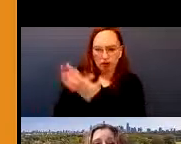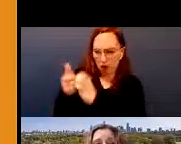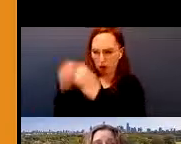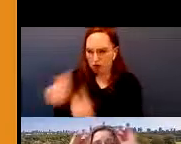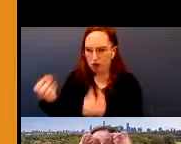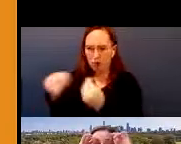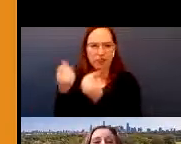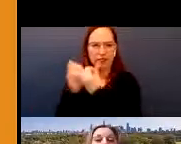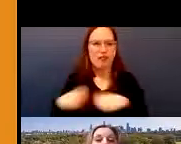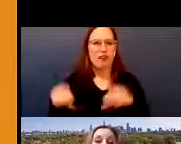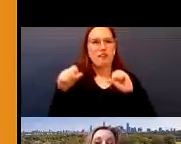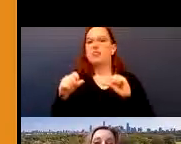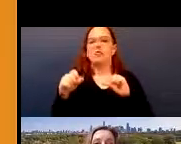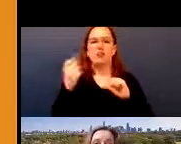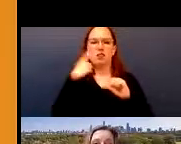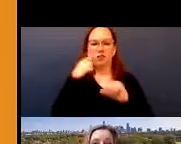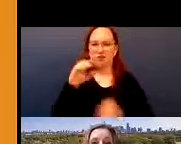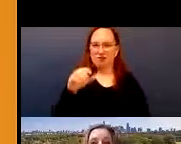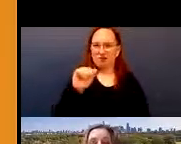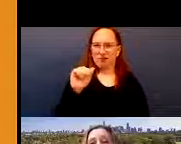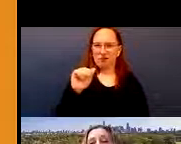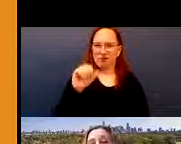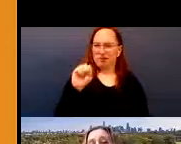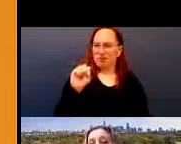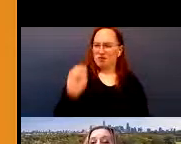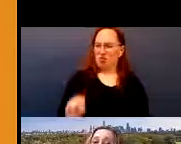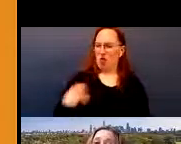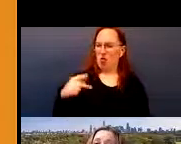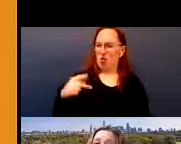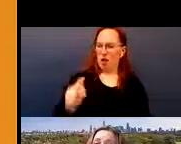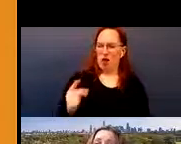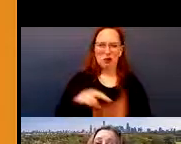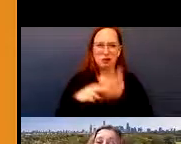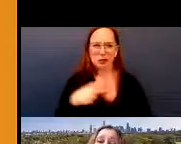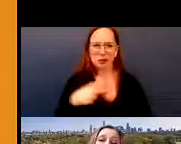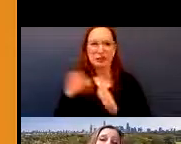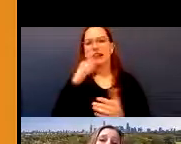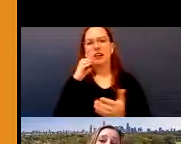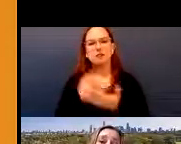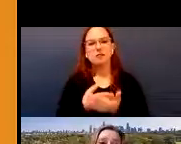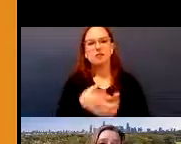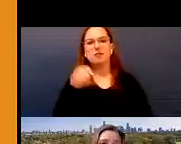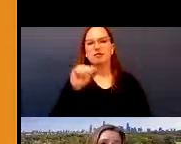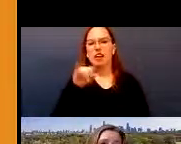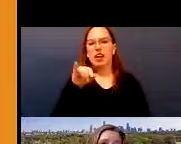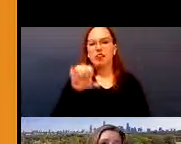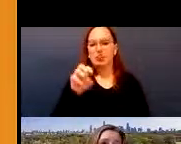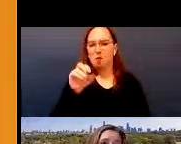of Barton Springs Pool off of AZ Morton Road, including how people access that area and